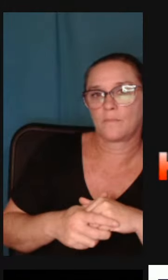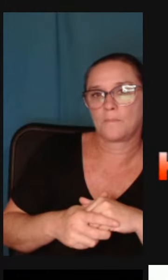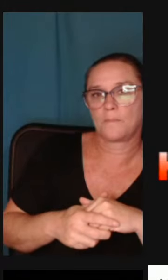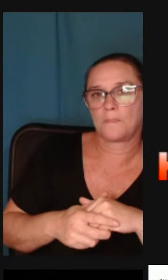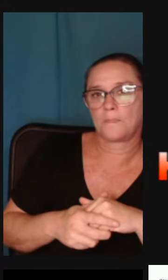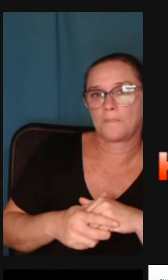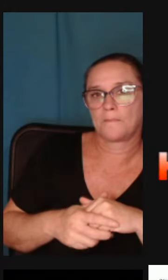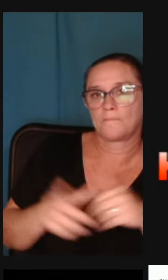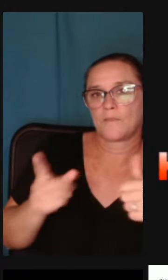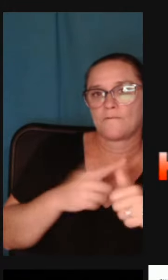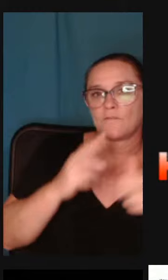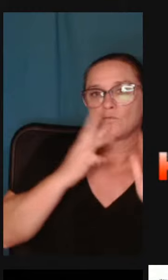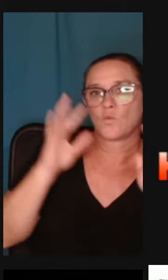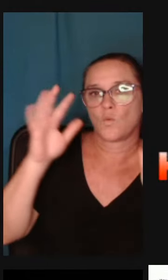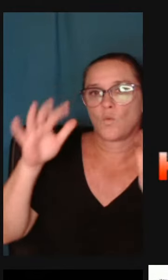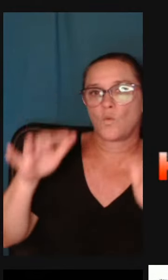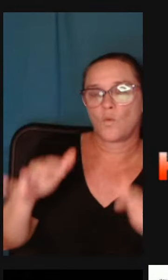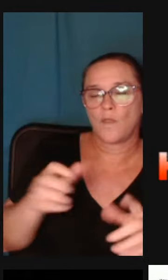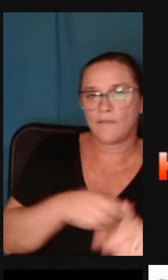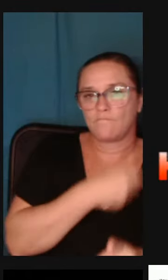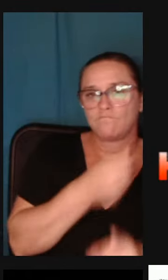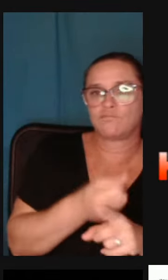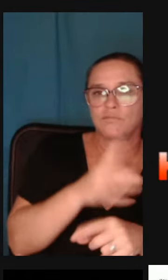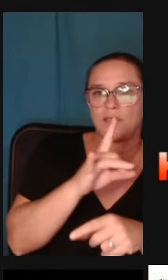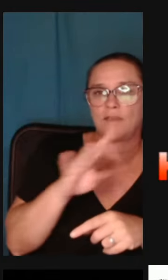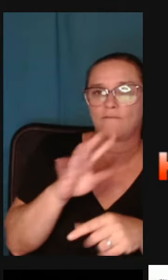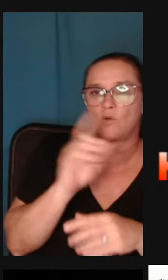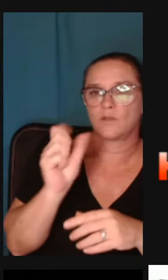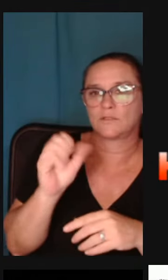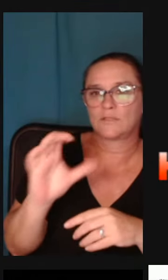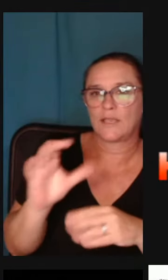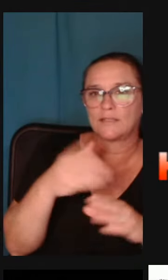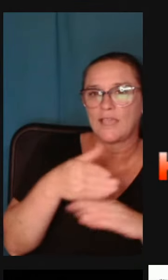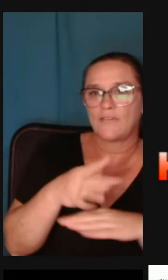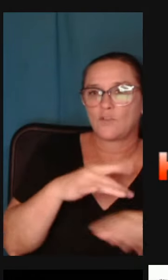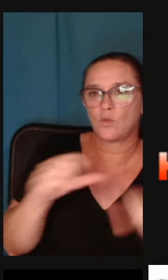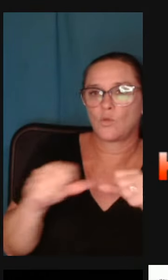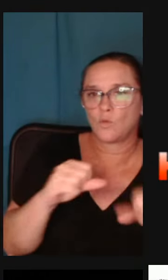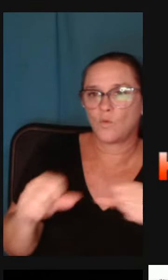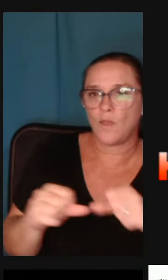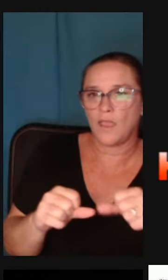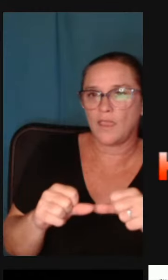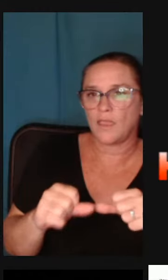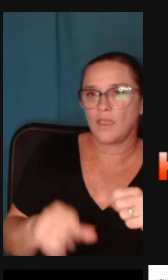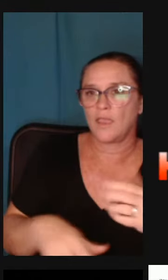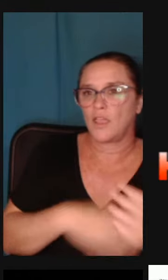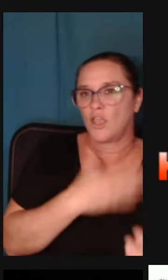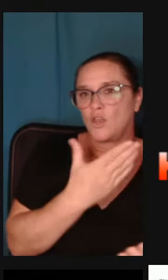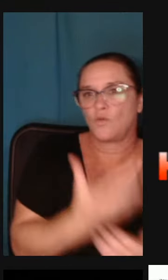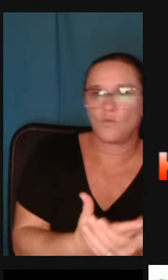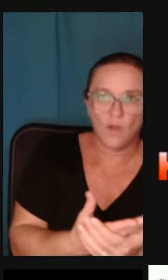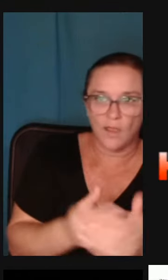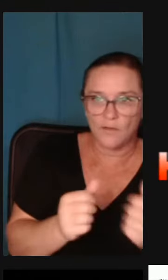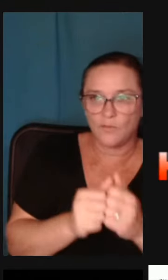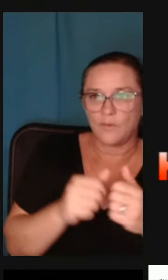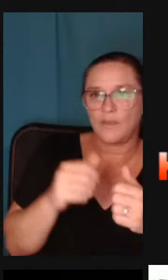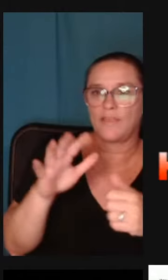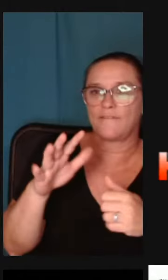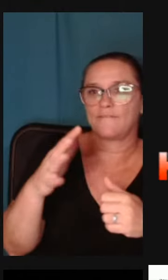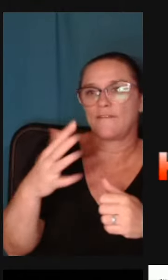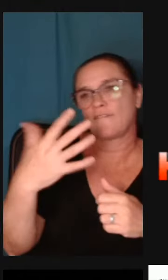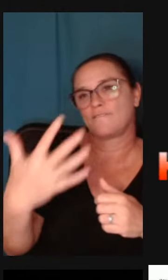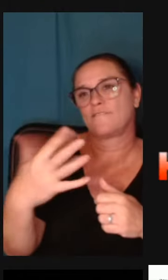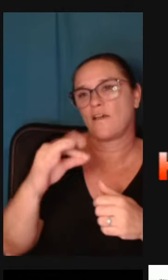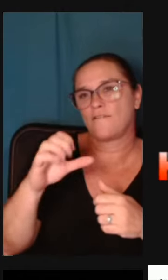So the first wave hit 84 seconds after the quake. It crashed on shore in a 5-foot wave. Everyone knew it was only the first. The next one will be